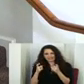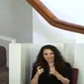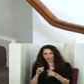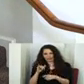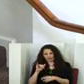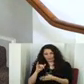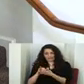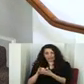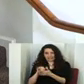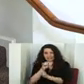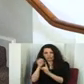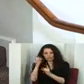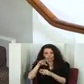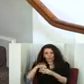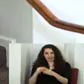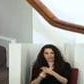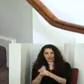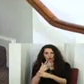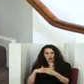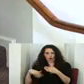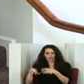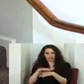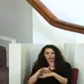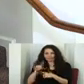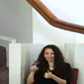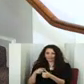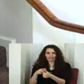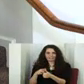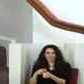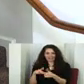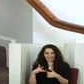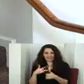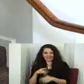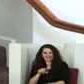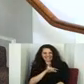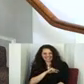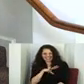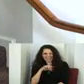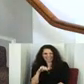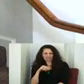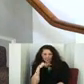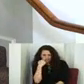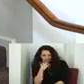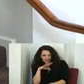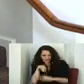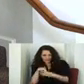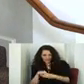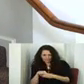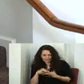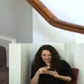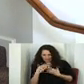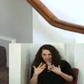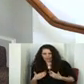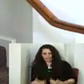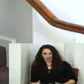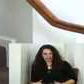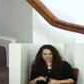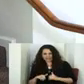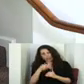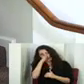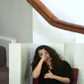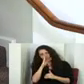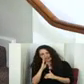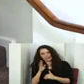garden, was that they first encountered guilt and shame about their bodies and about how God had created them